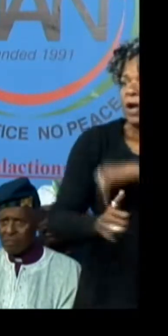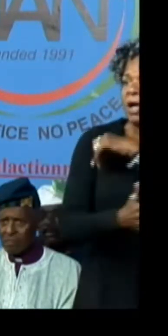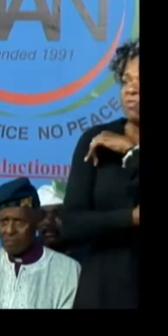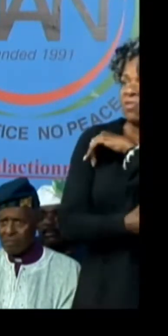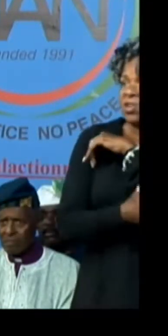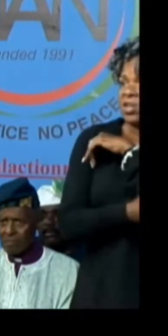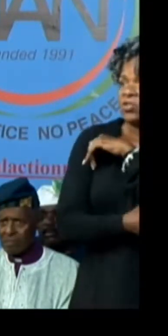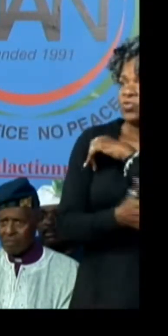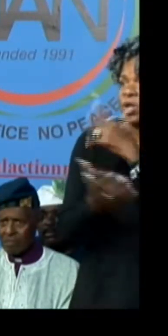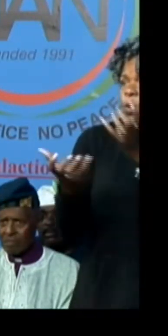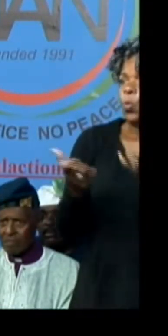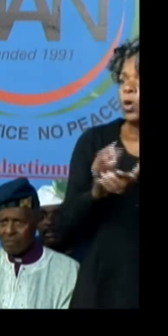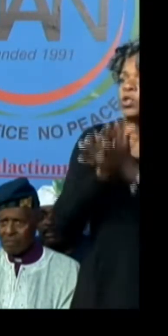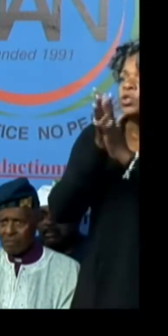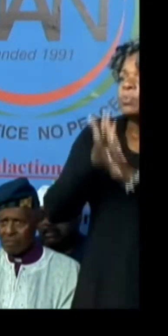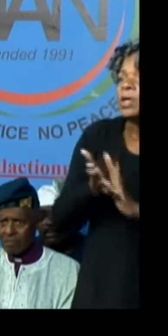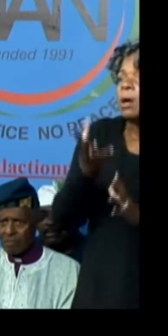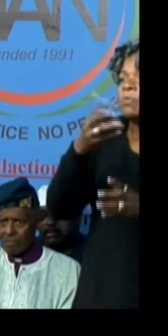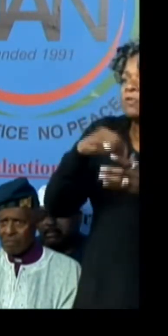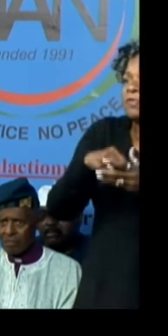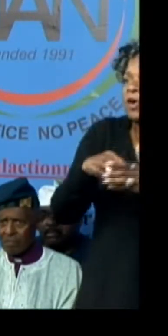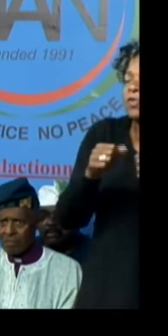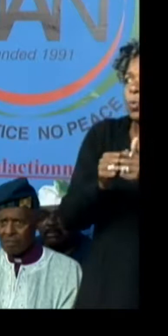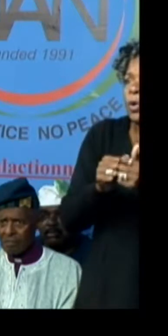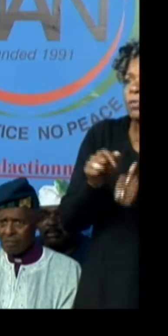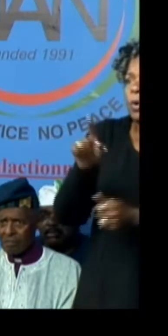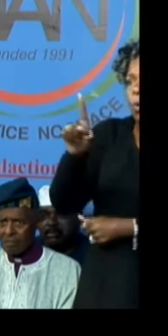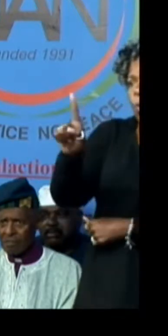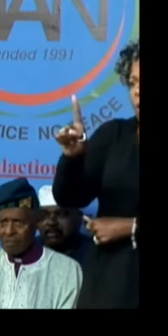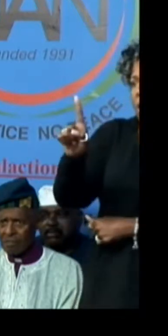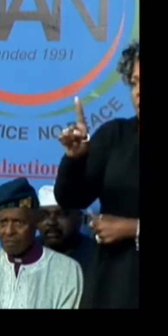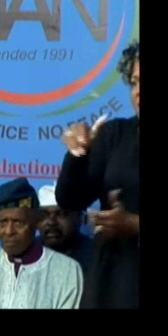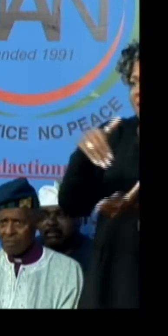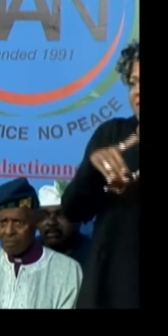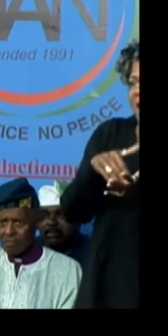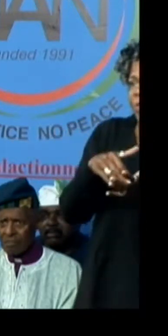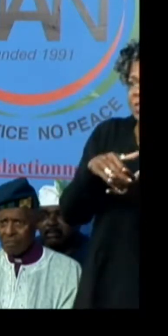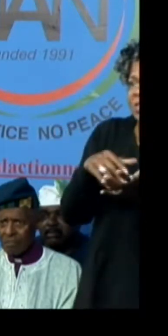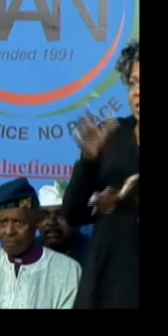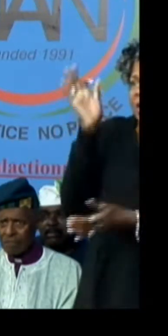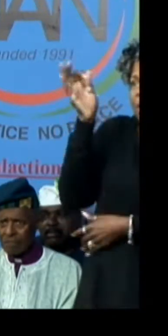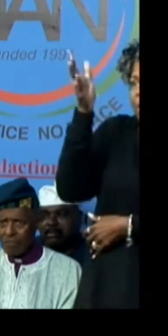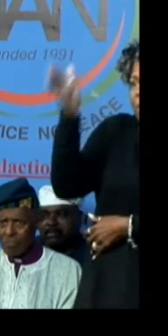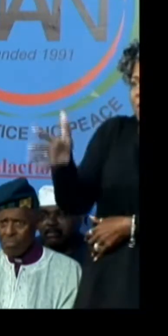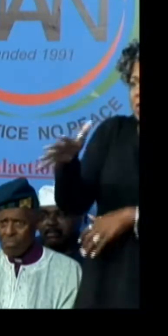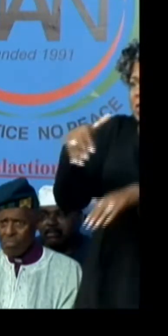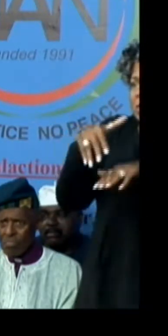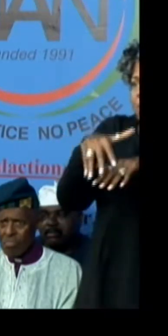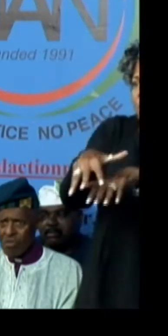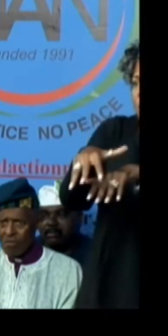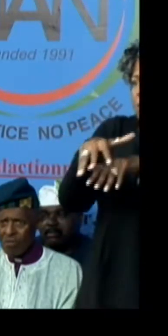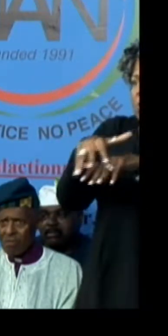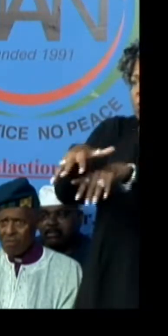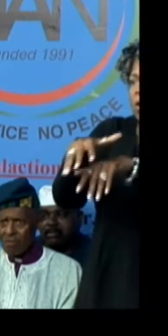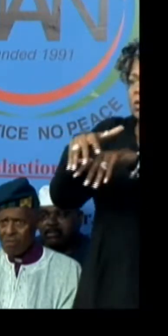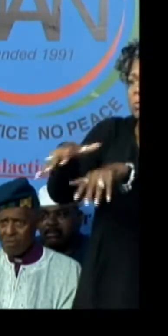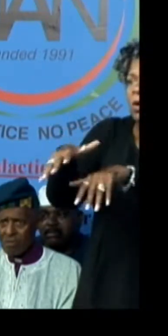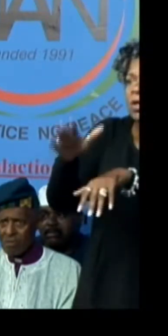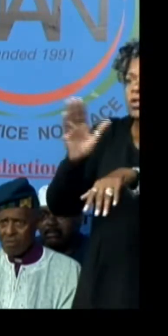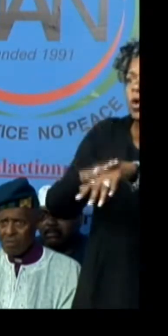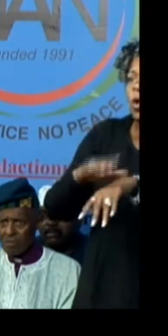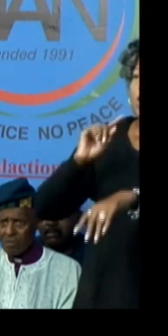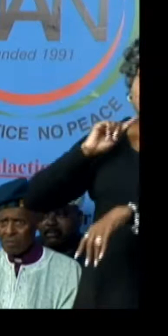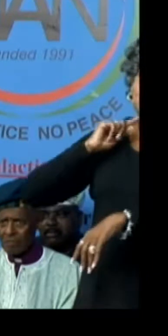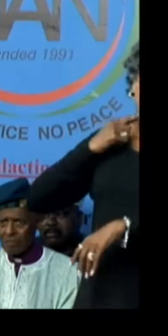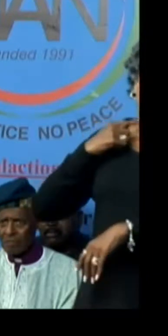part of the 1,000 Ministers March this August 28th. Bishop Rudy